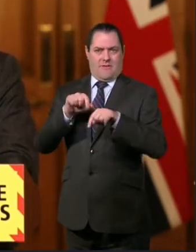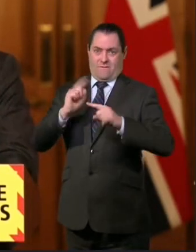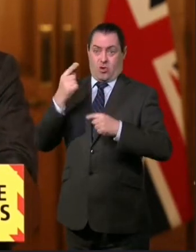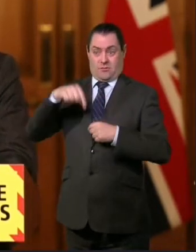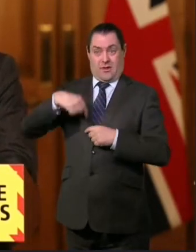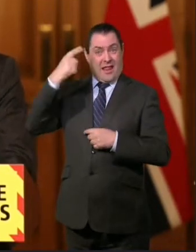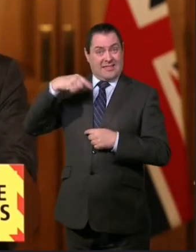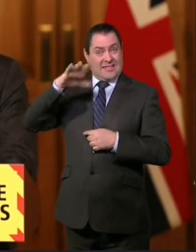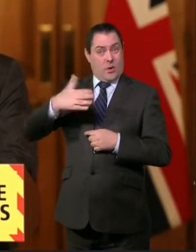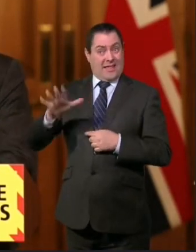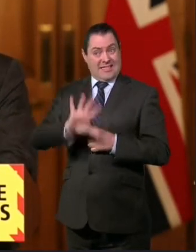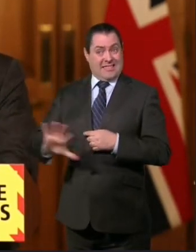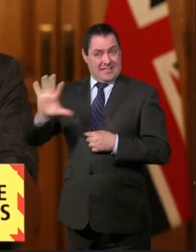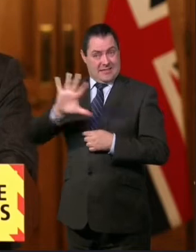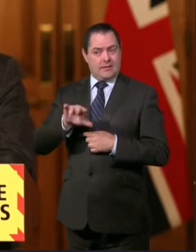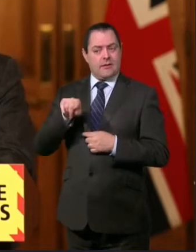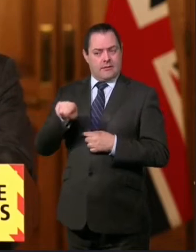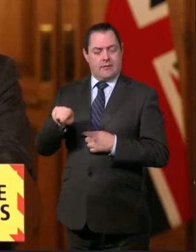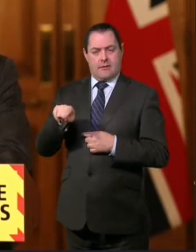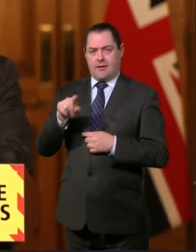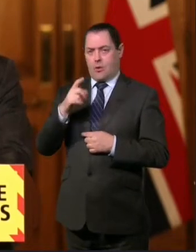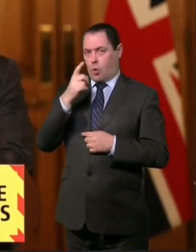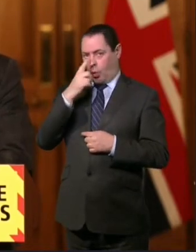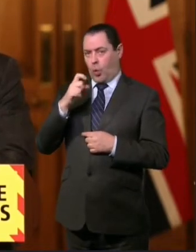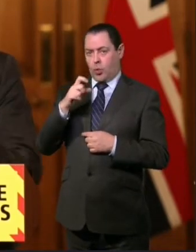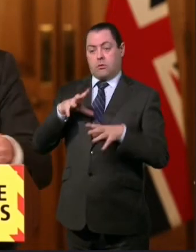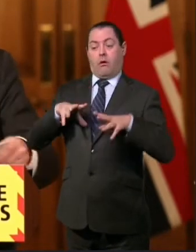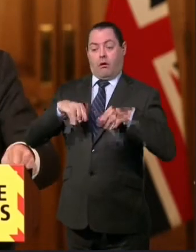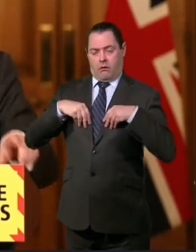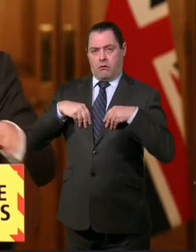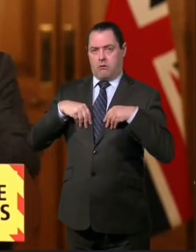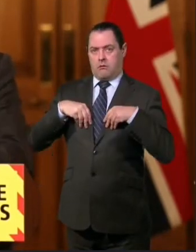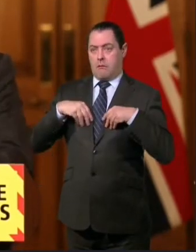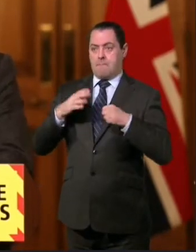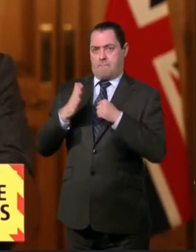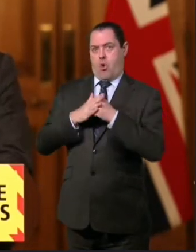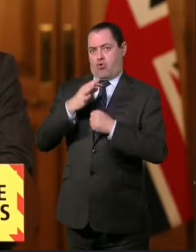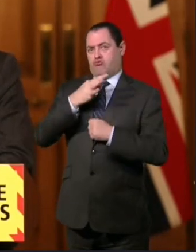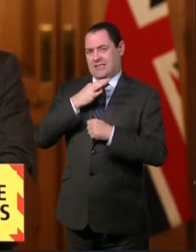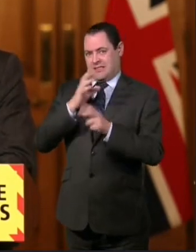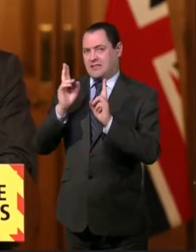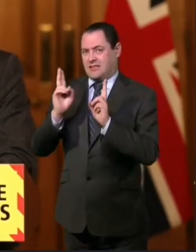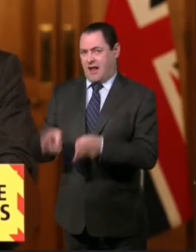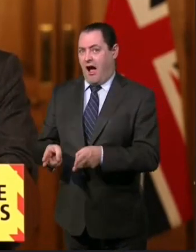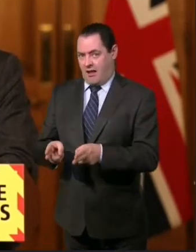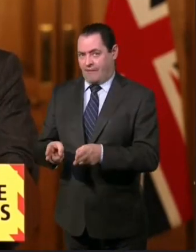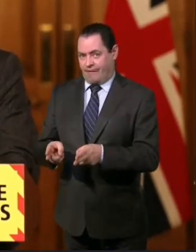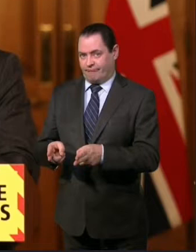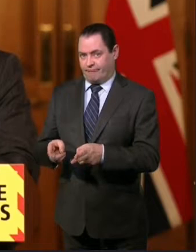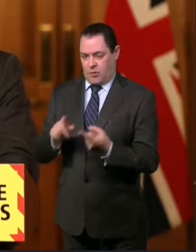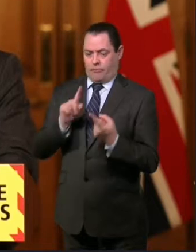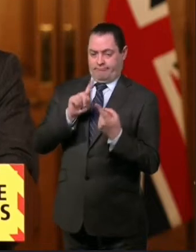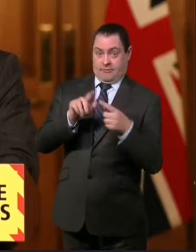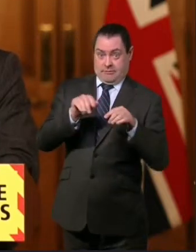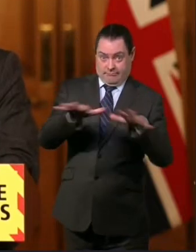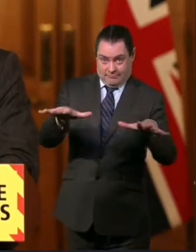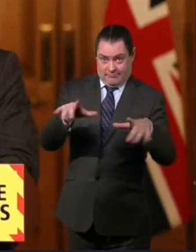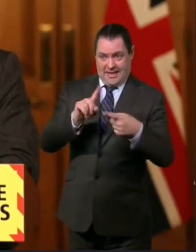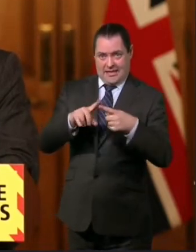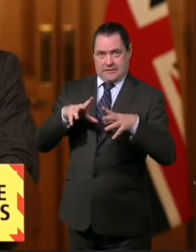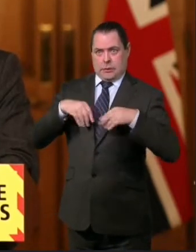of mortality. And I'm going to ask Patrick in a minute to say a bit more about that, because it's